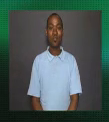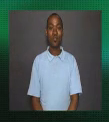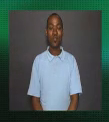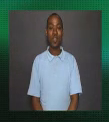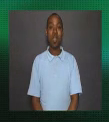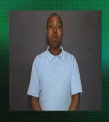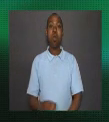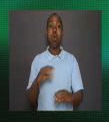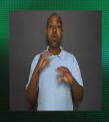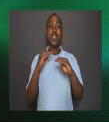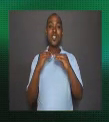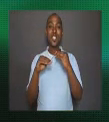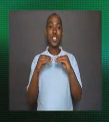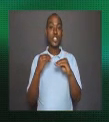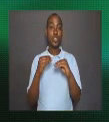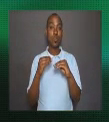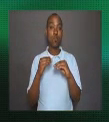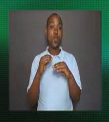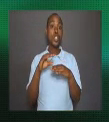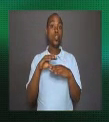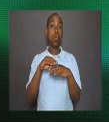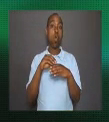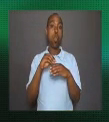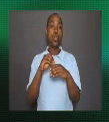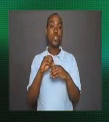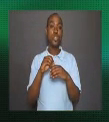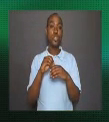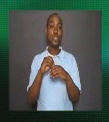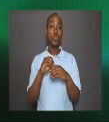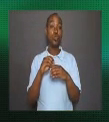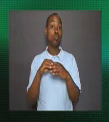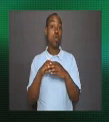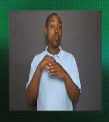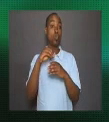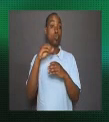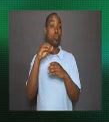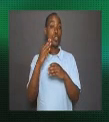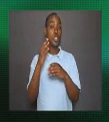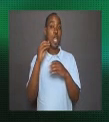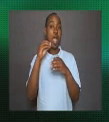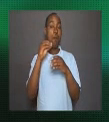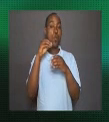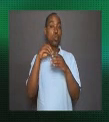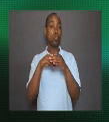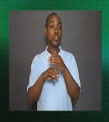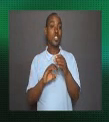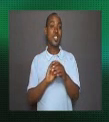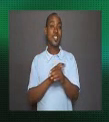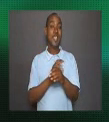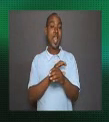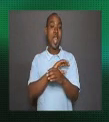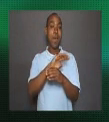If the concentration of the solutions on both sides of a cell membrane are